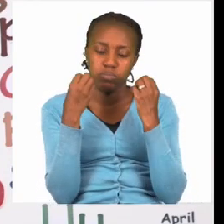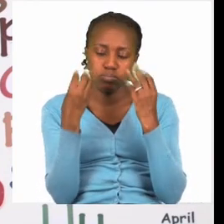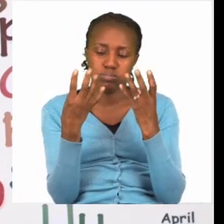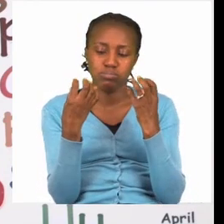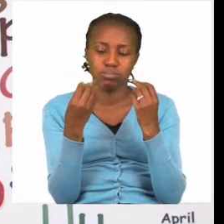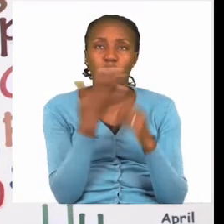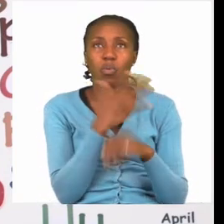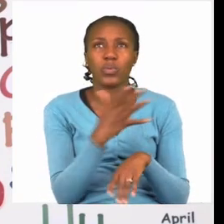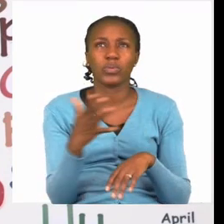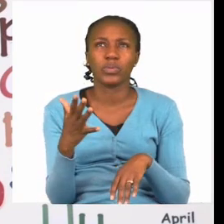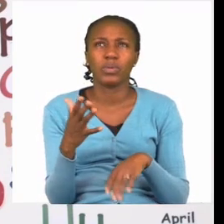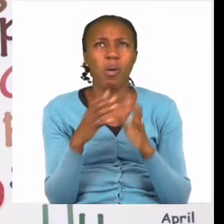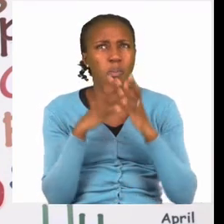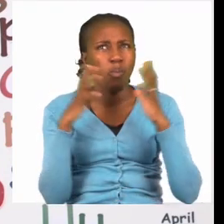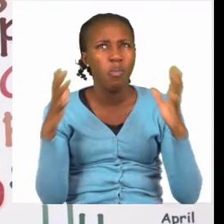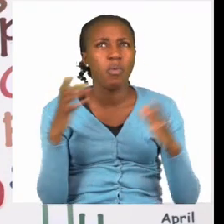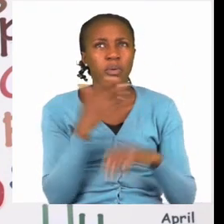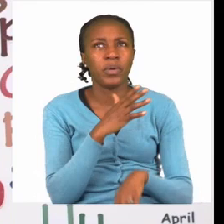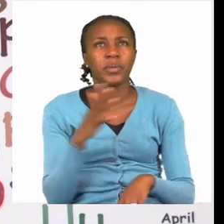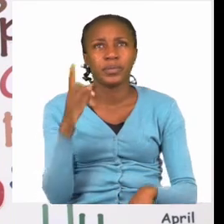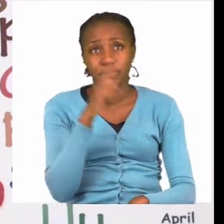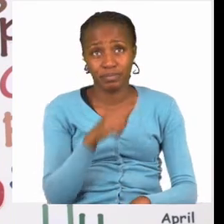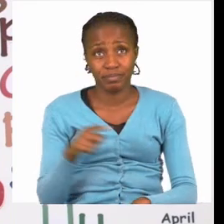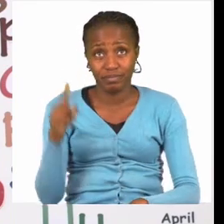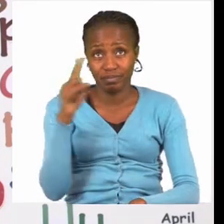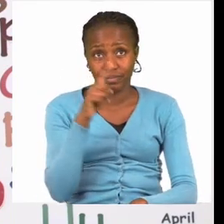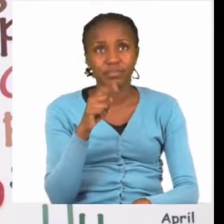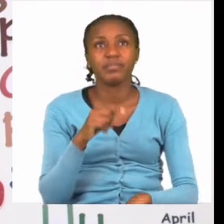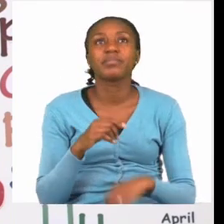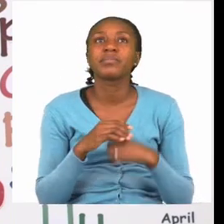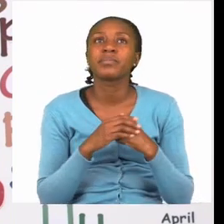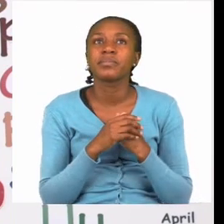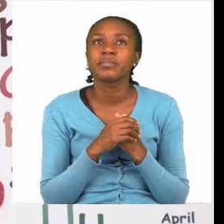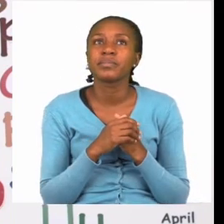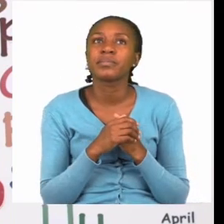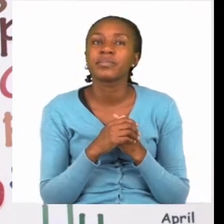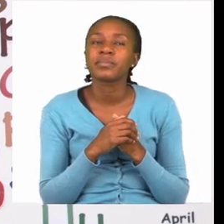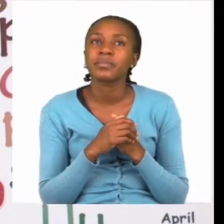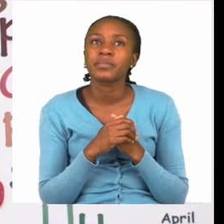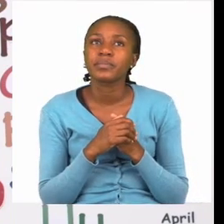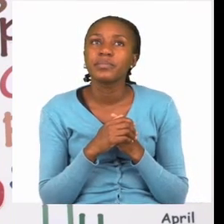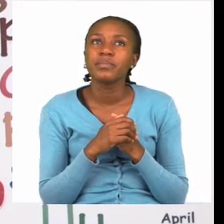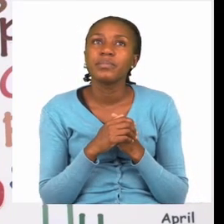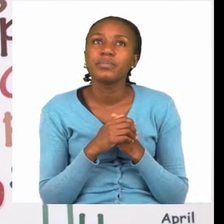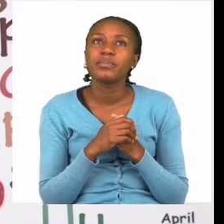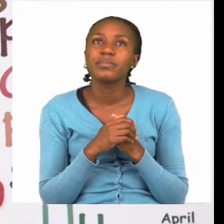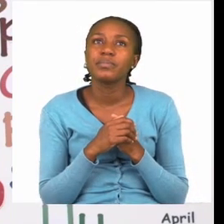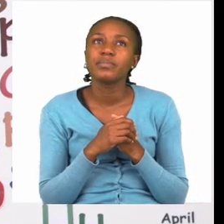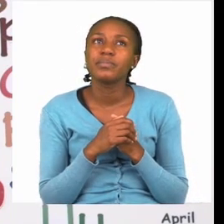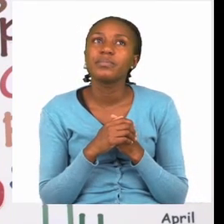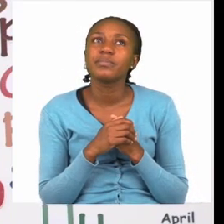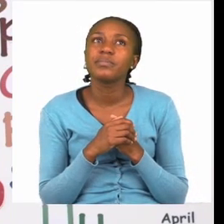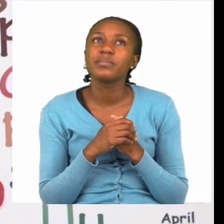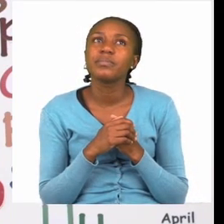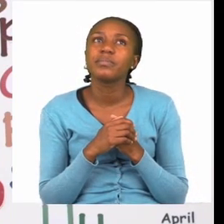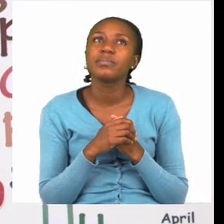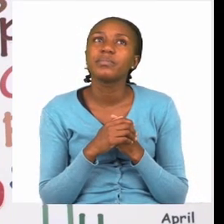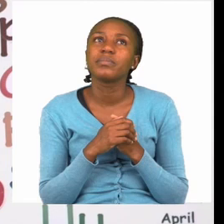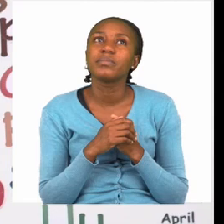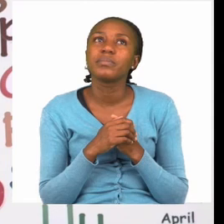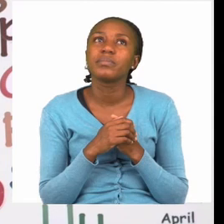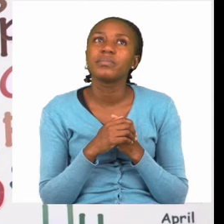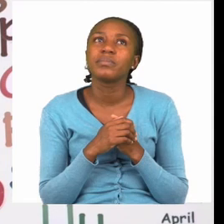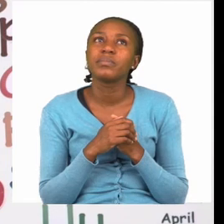more water. So now we go ahead and we circle this one. Now